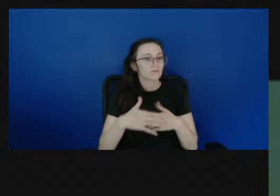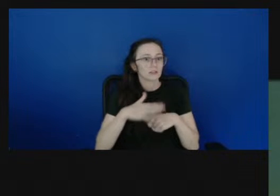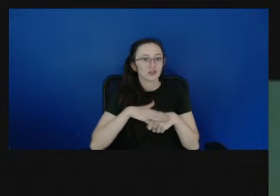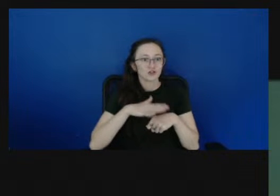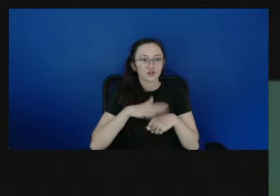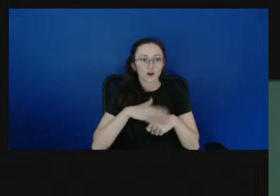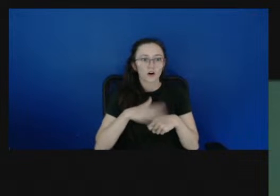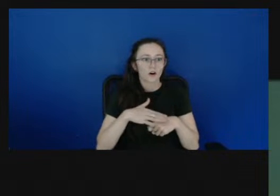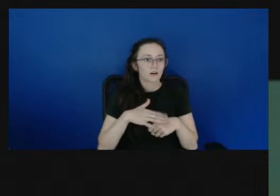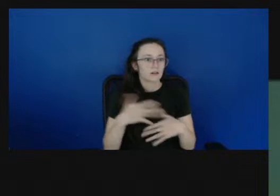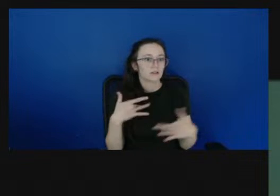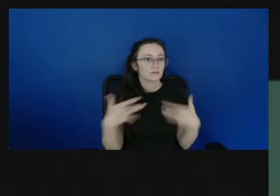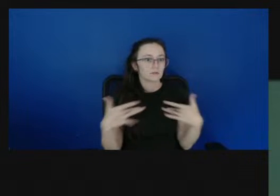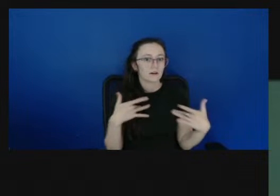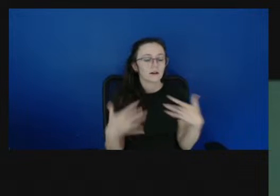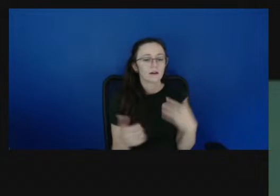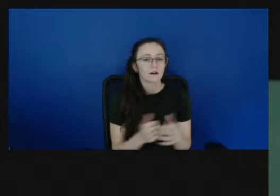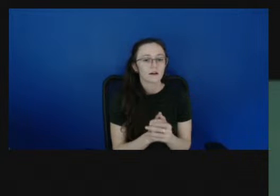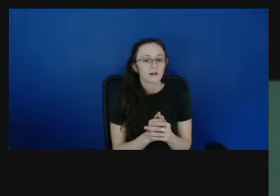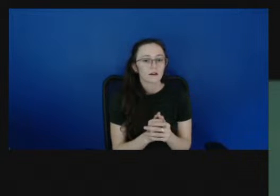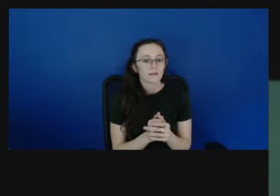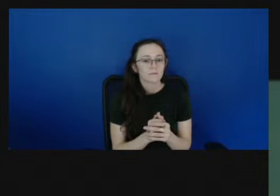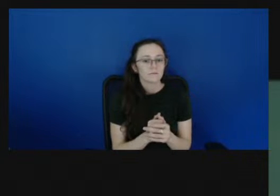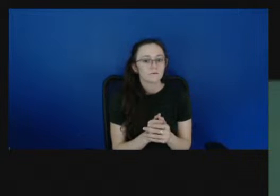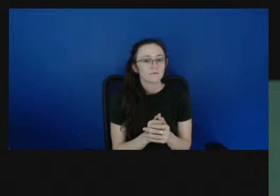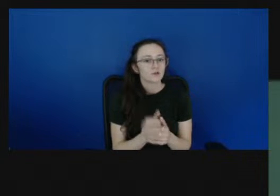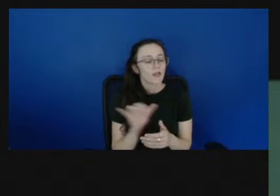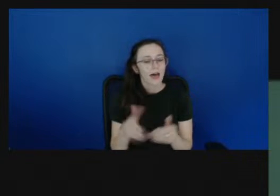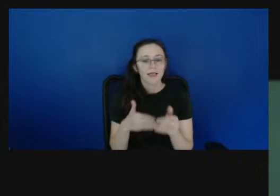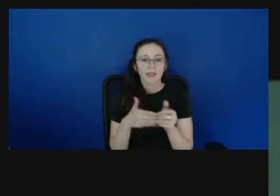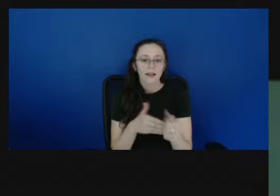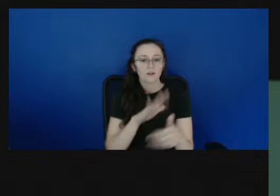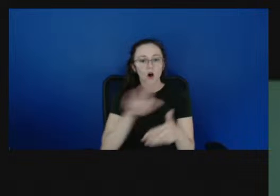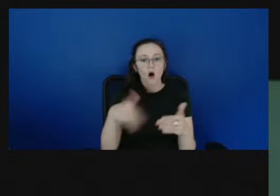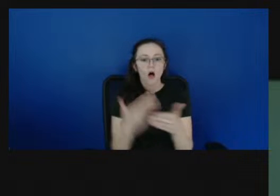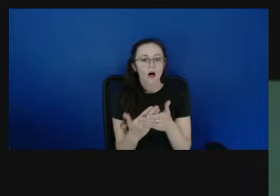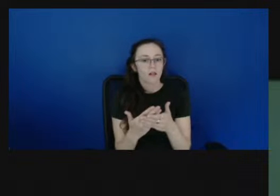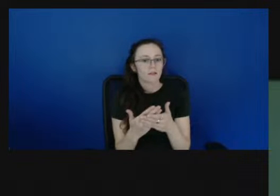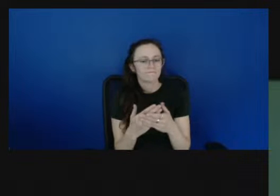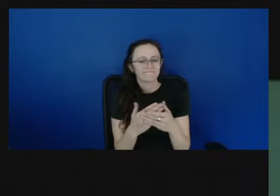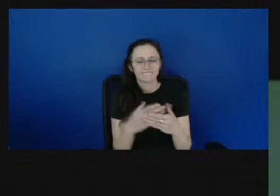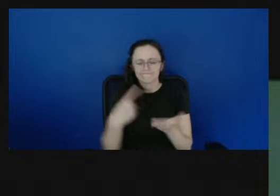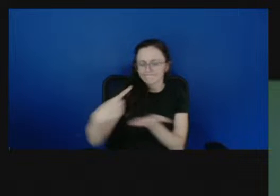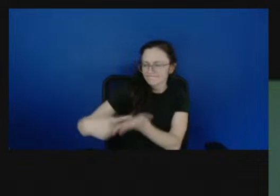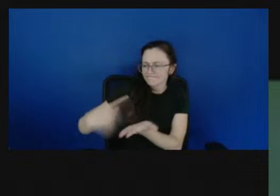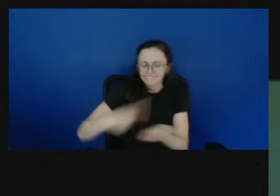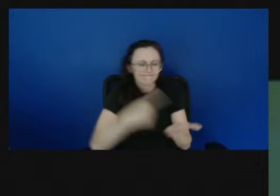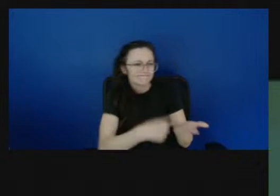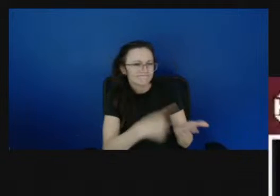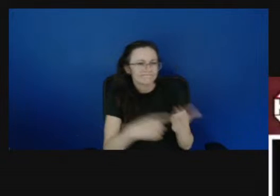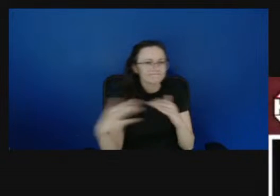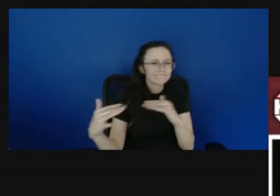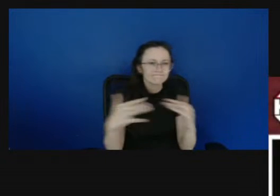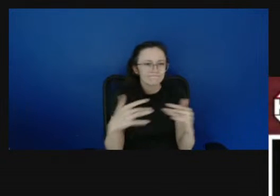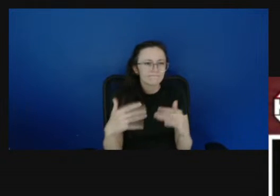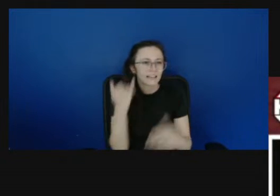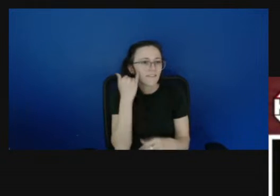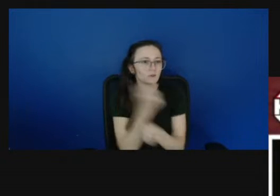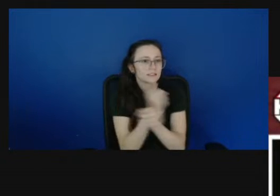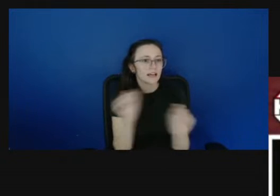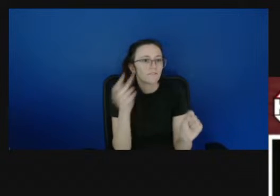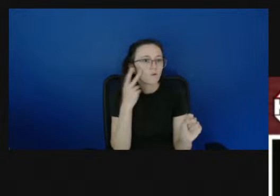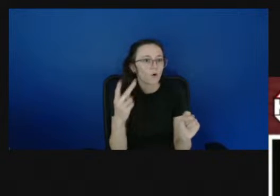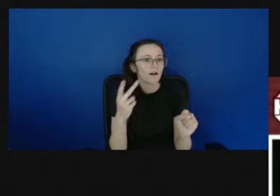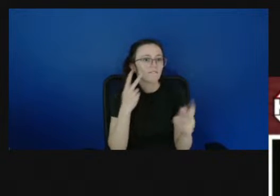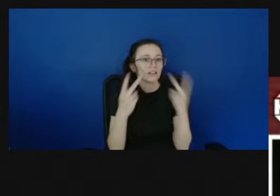by Finch, and led to all kinds of public disputes about whether the summit was safe for visitors. But that's a